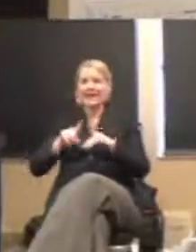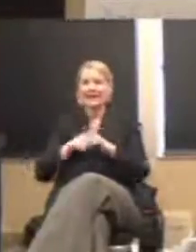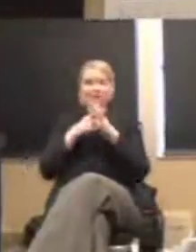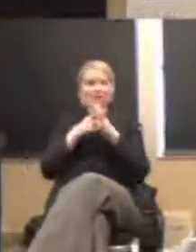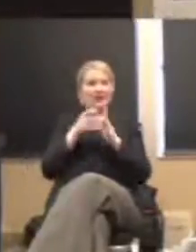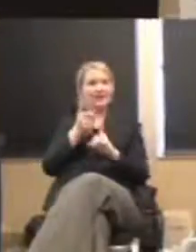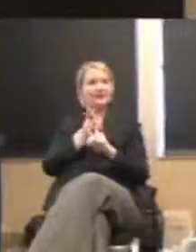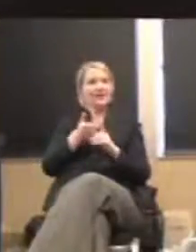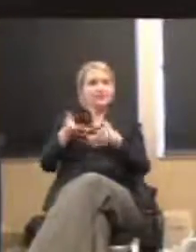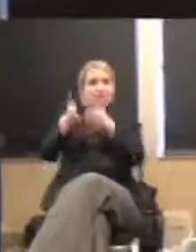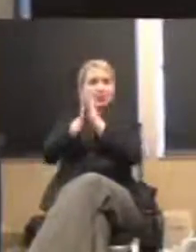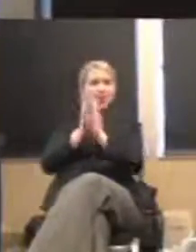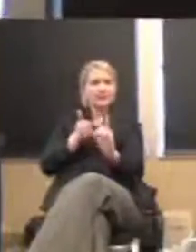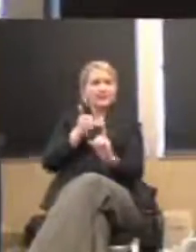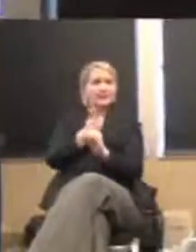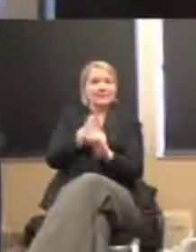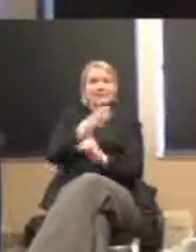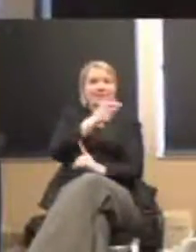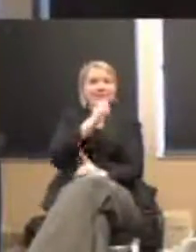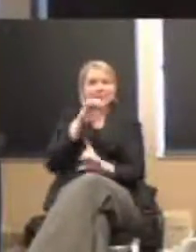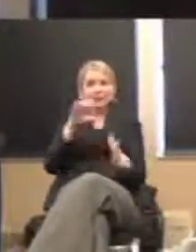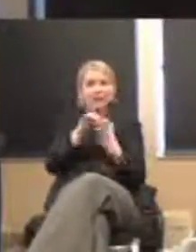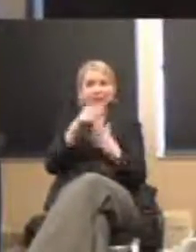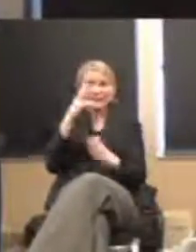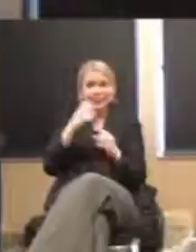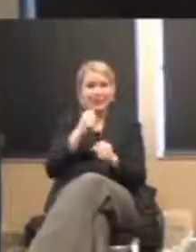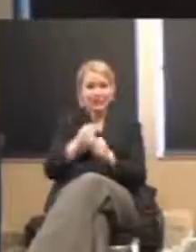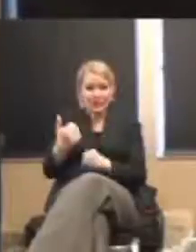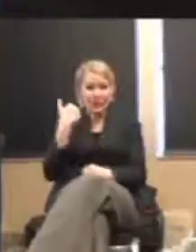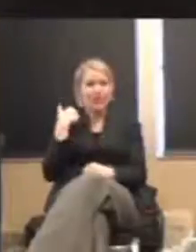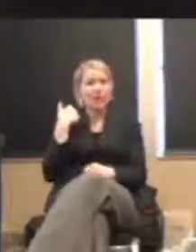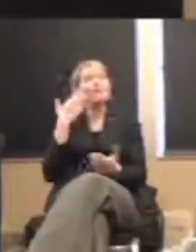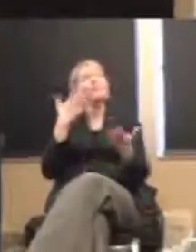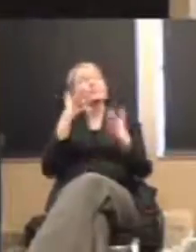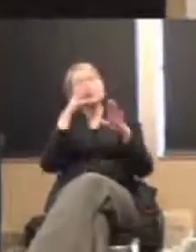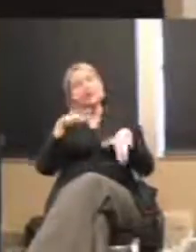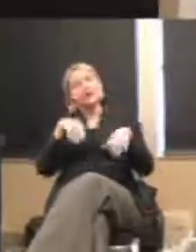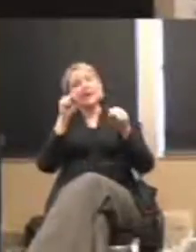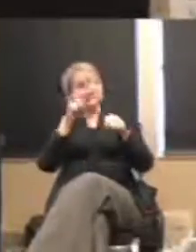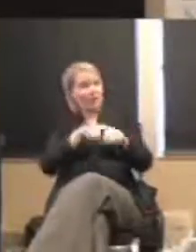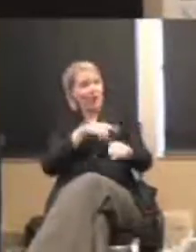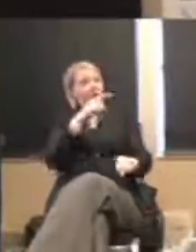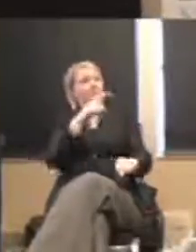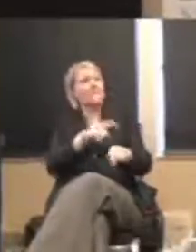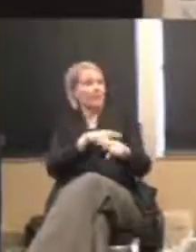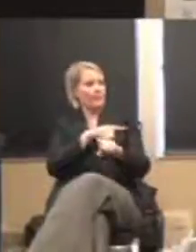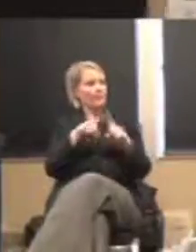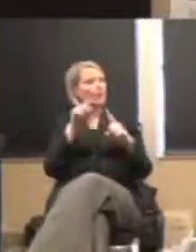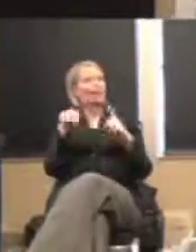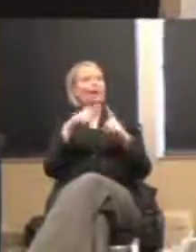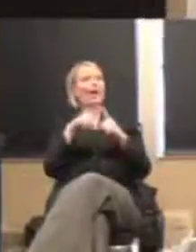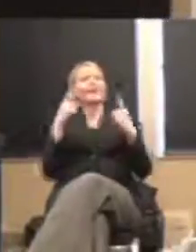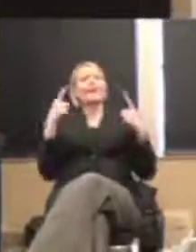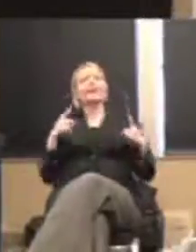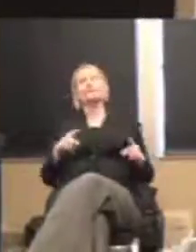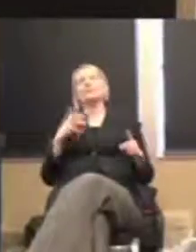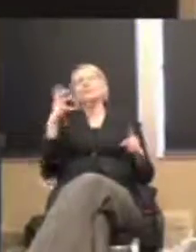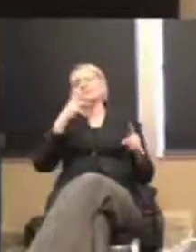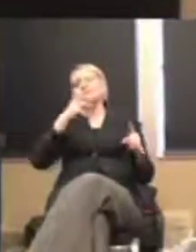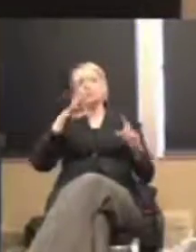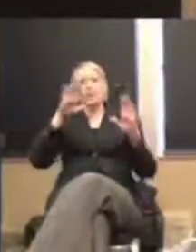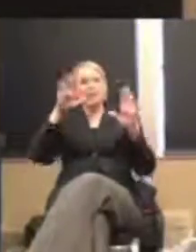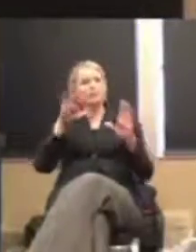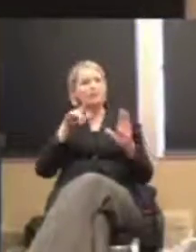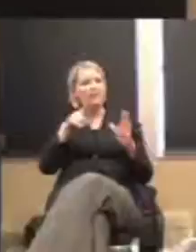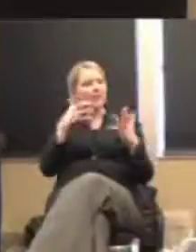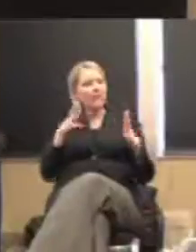which was something he hadn't done 2 years ago. So it might take you a long time to get there, But once you're there, it's awesome. They have a system